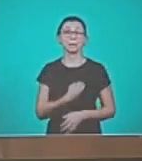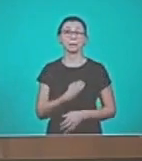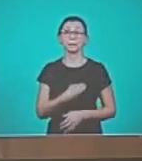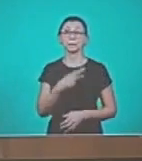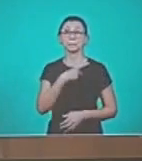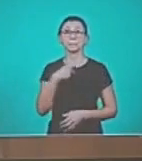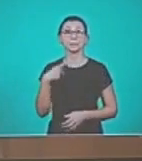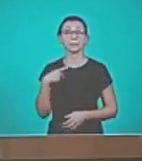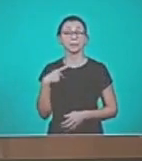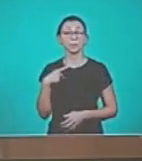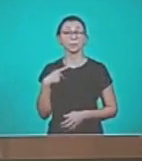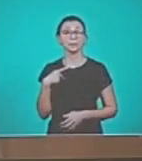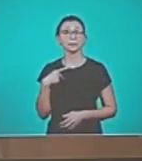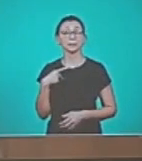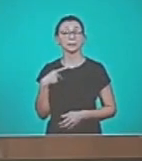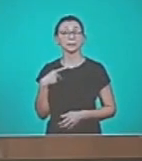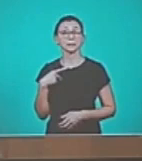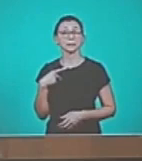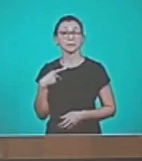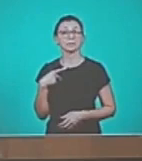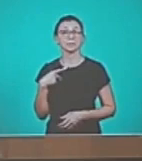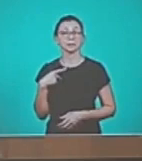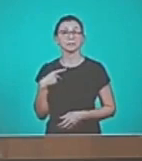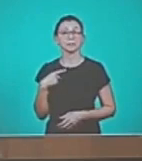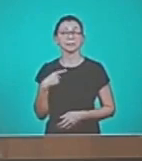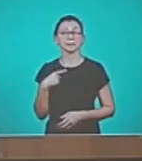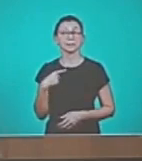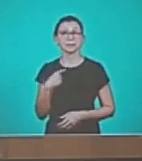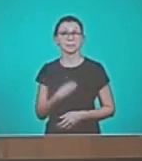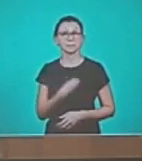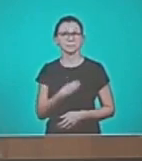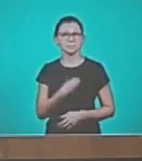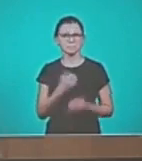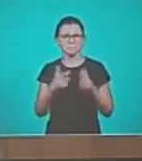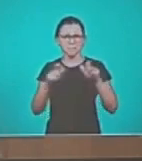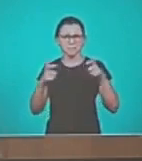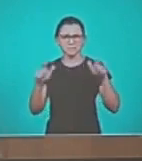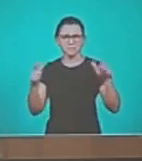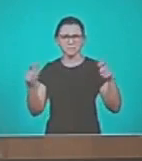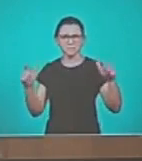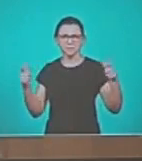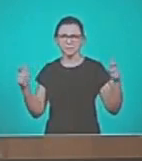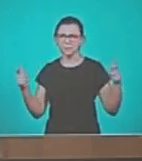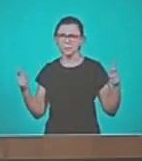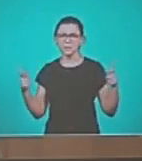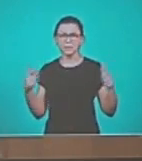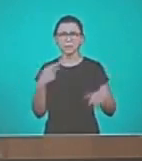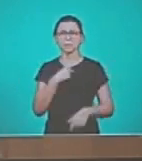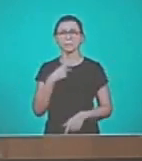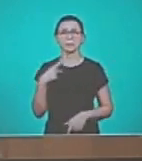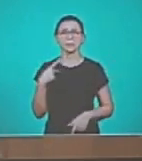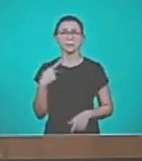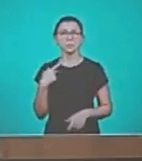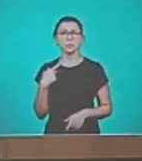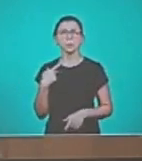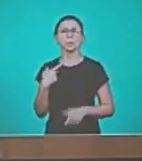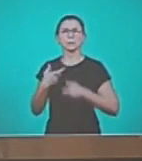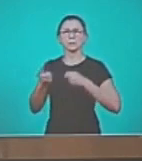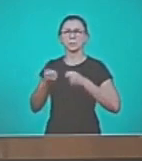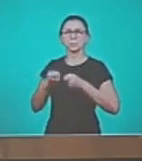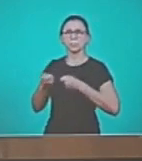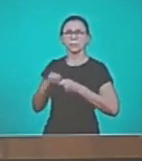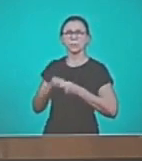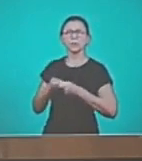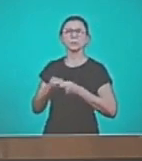hearts is the participation of the pastors. There's a massive participation of the pastors commanding the church and the